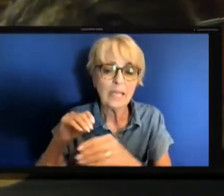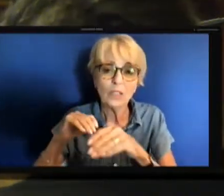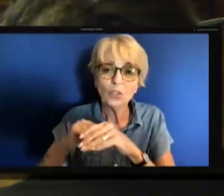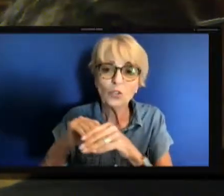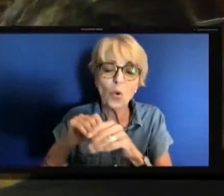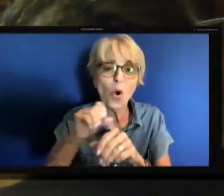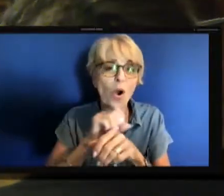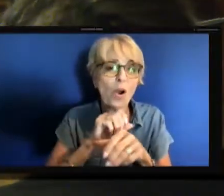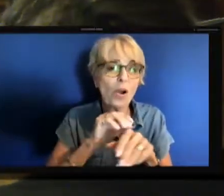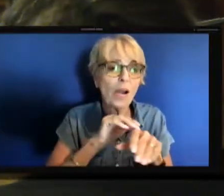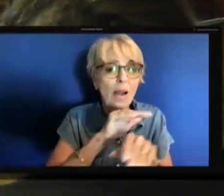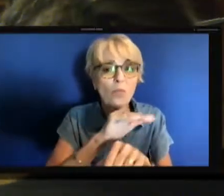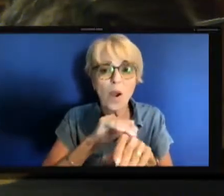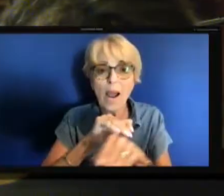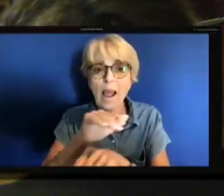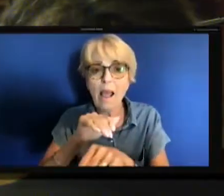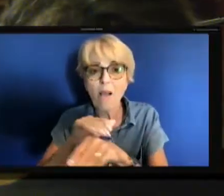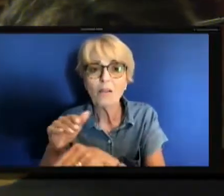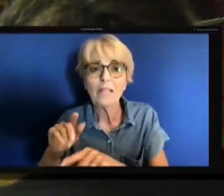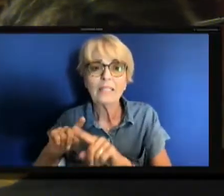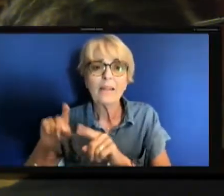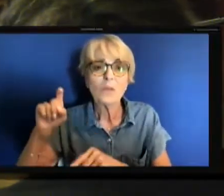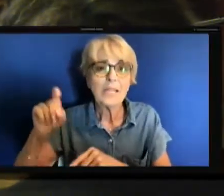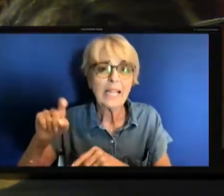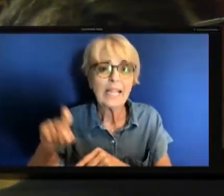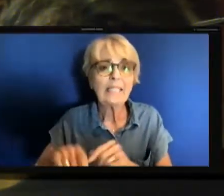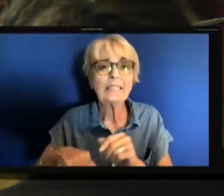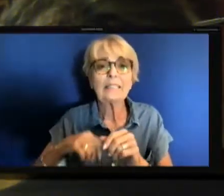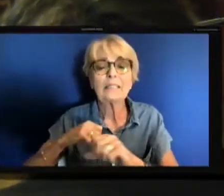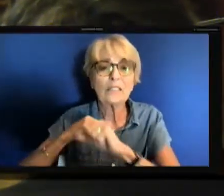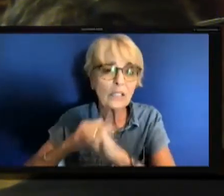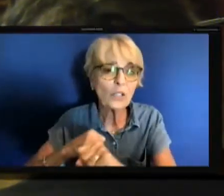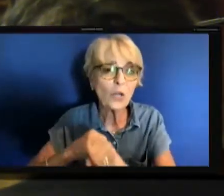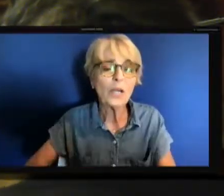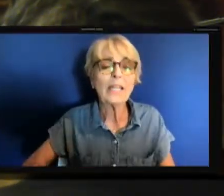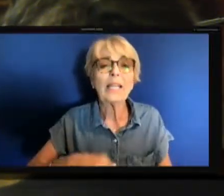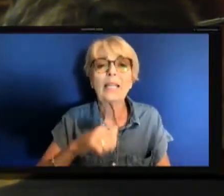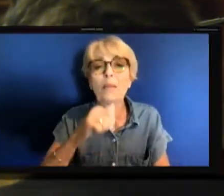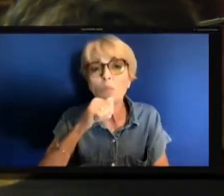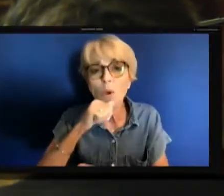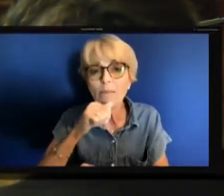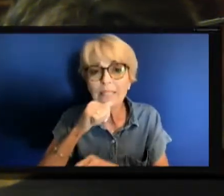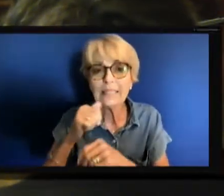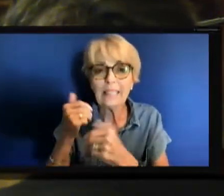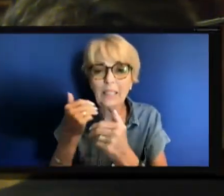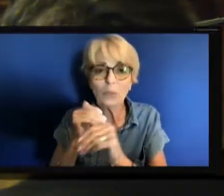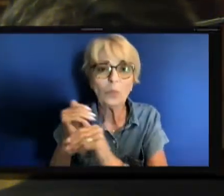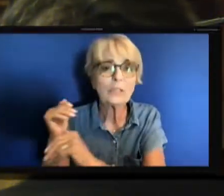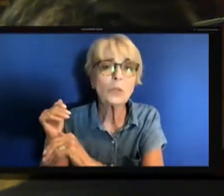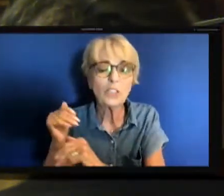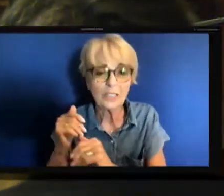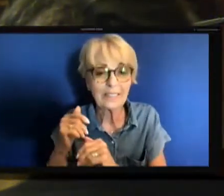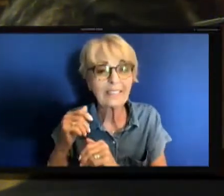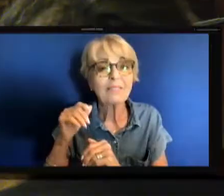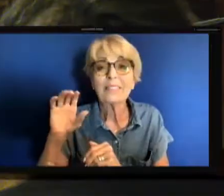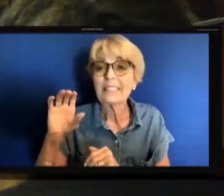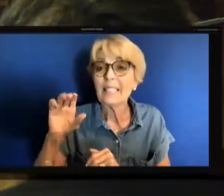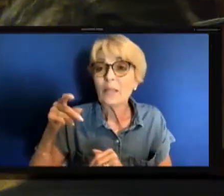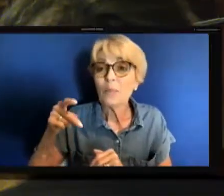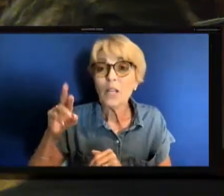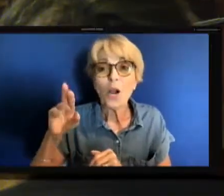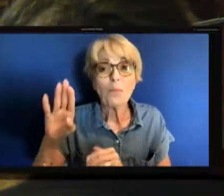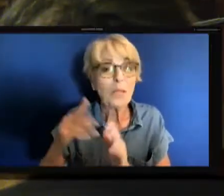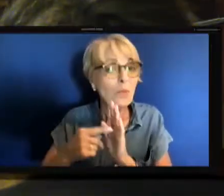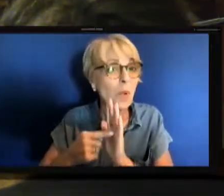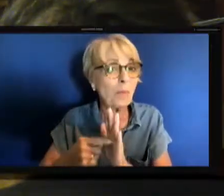different security restrictions, privacy restrictions. So there are quite a few people, including CPRB representation and things